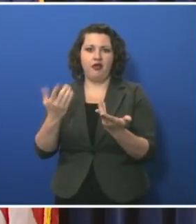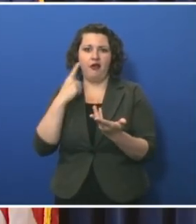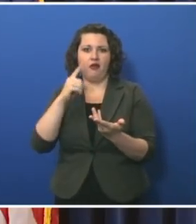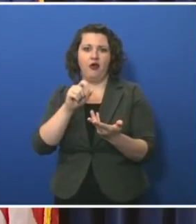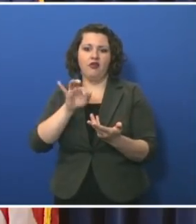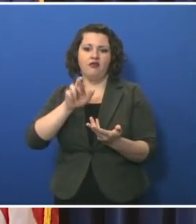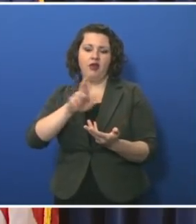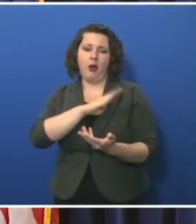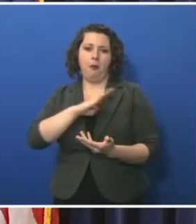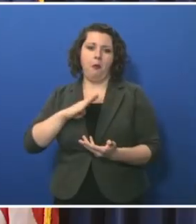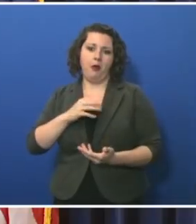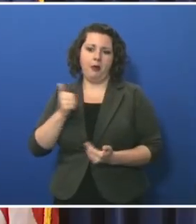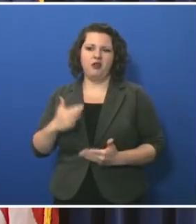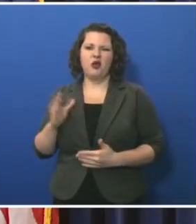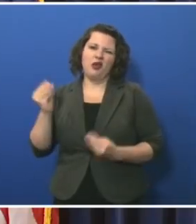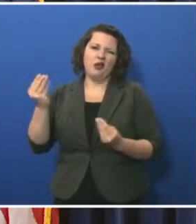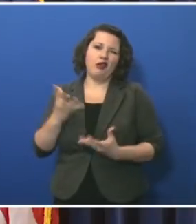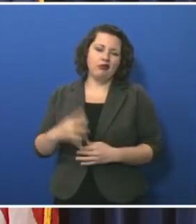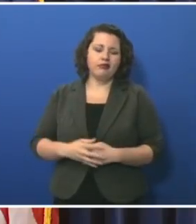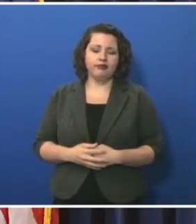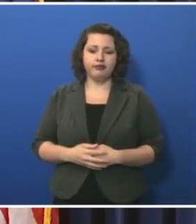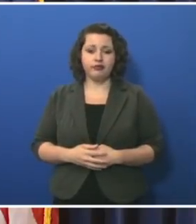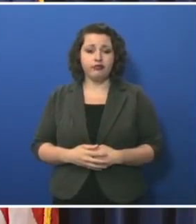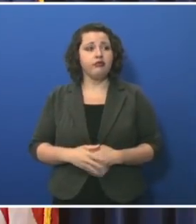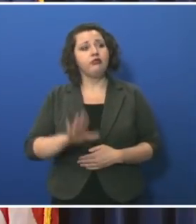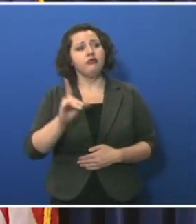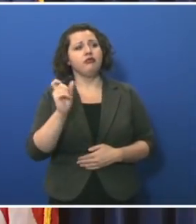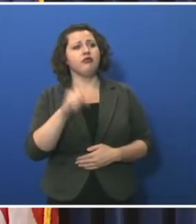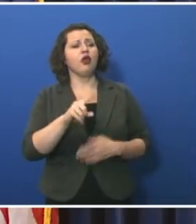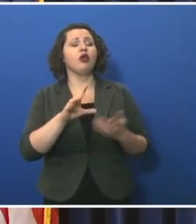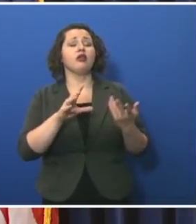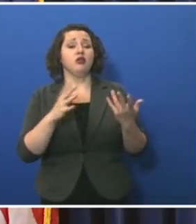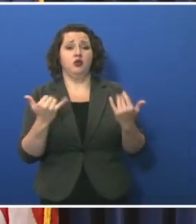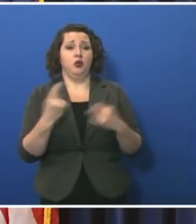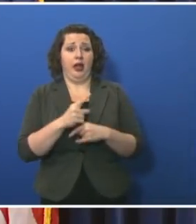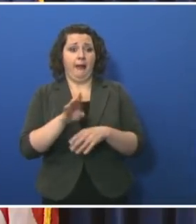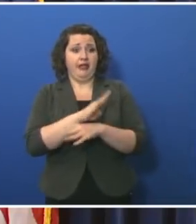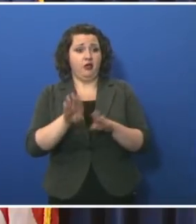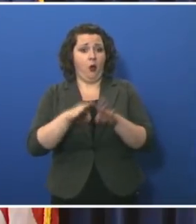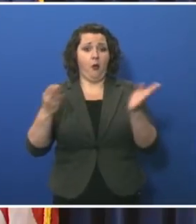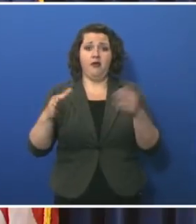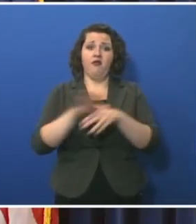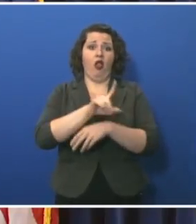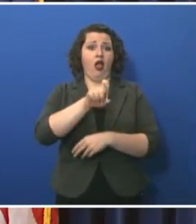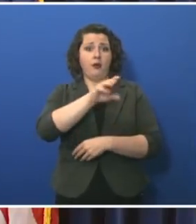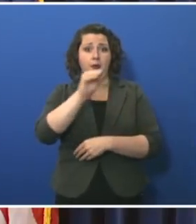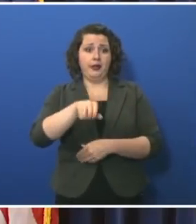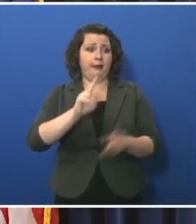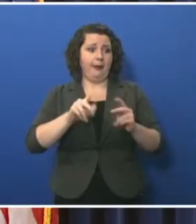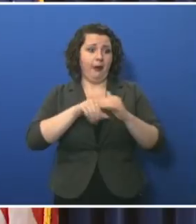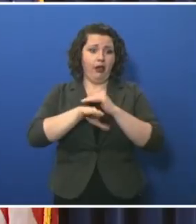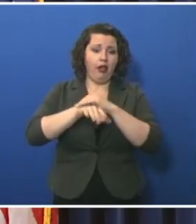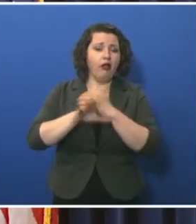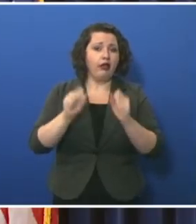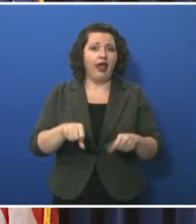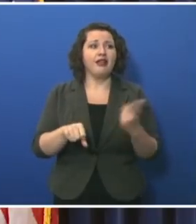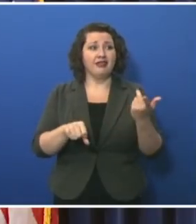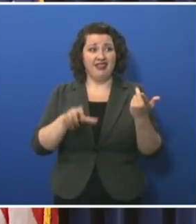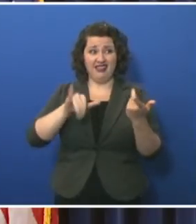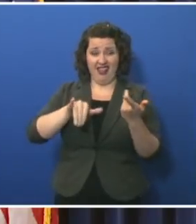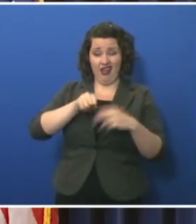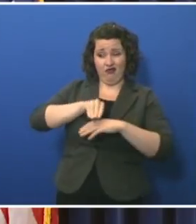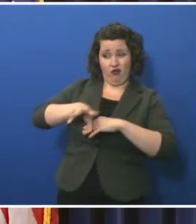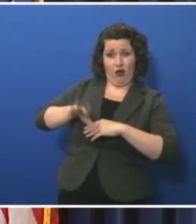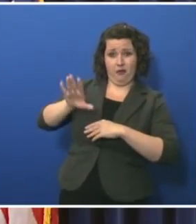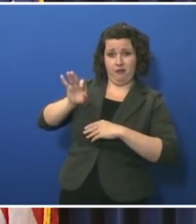members. So it was more an update. Given your announcement today about businesses opening at full capacity, does that inform their decision? Well, I mean, they'll